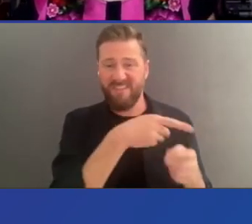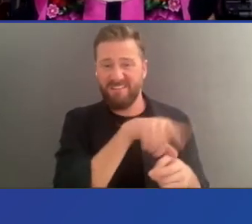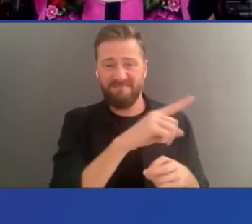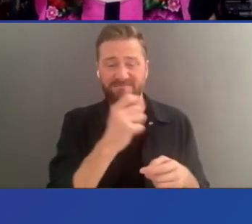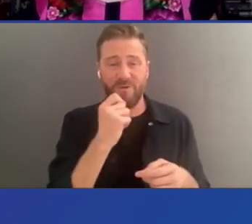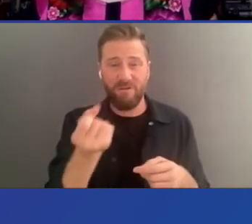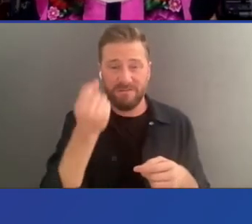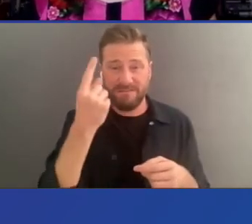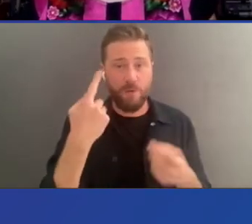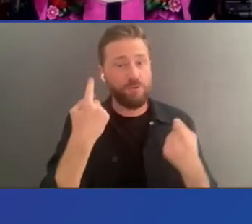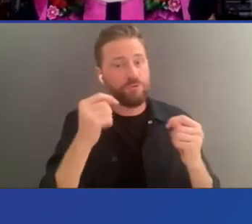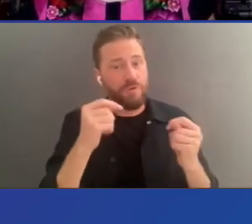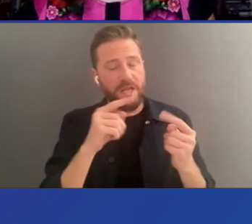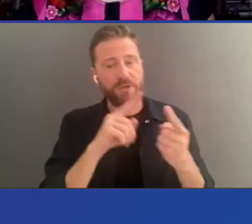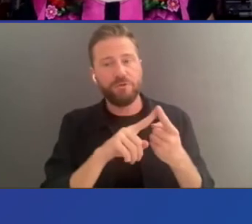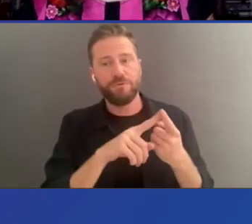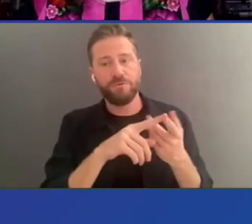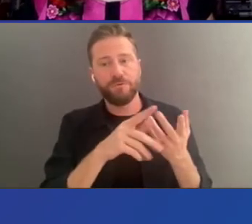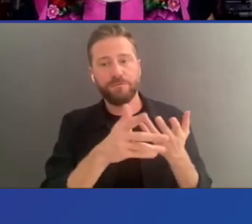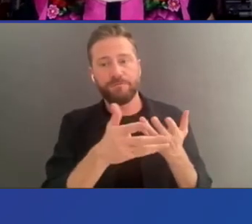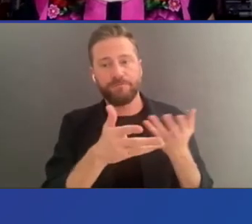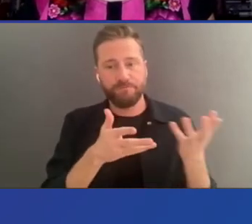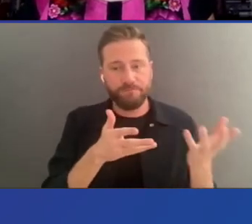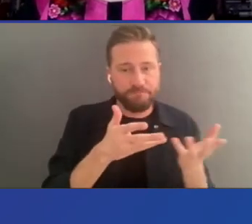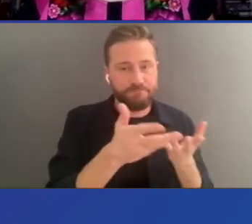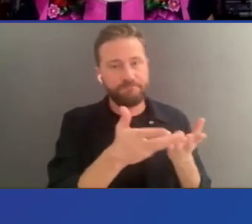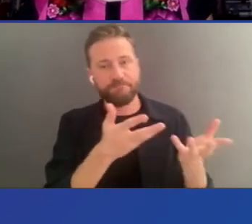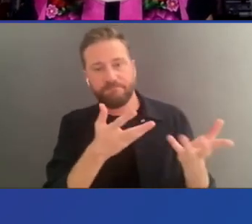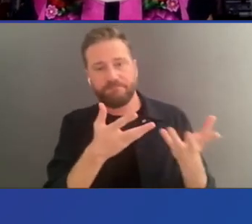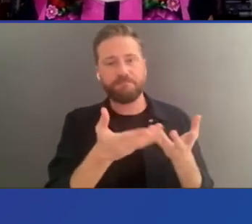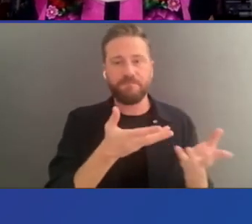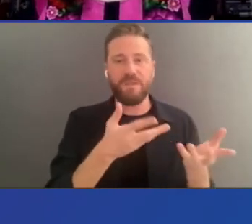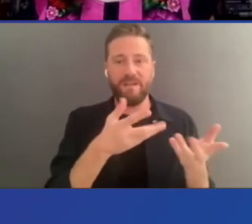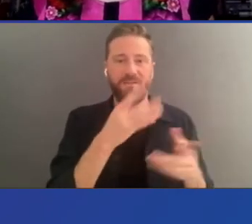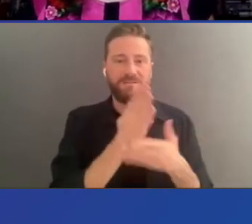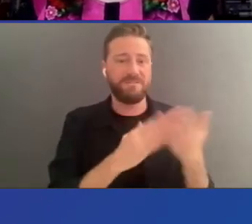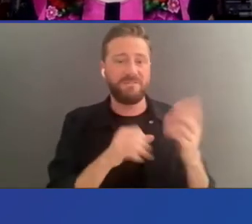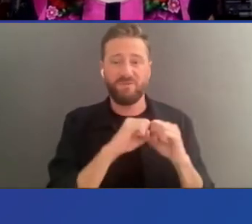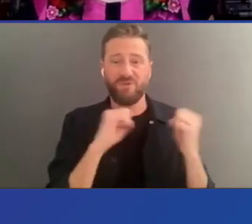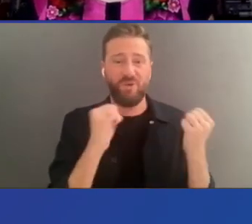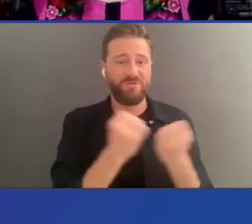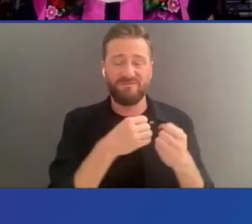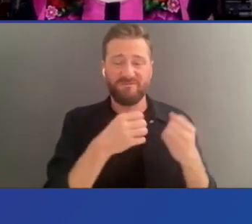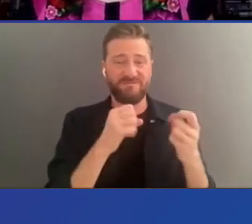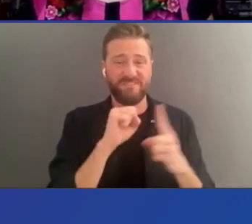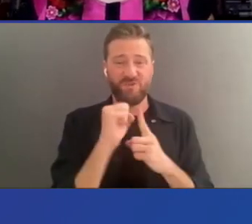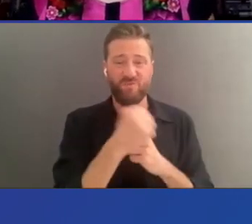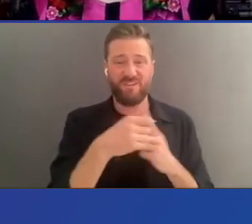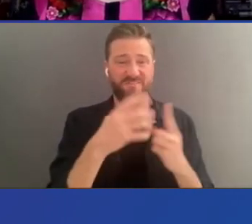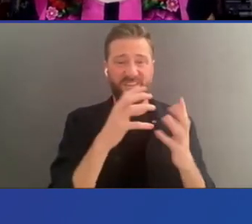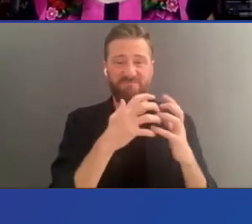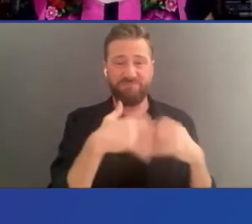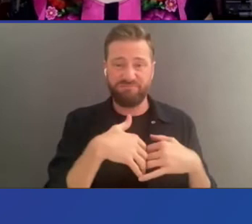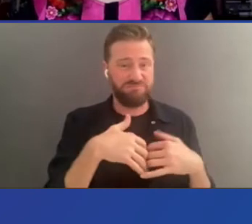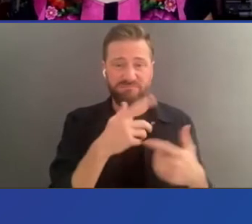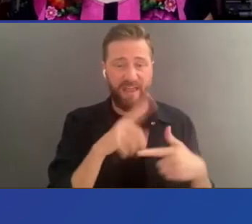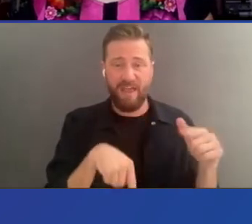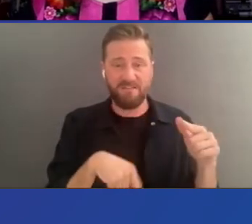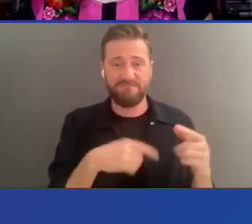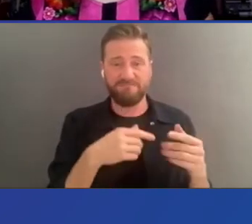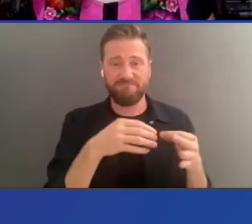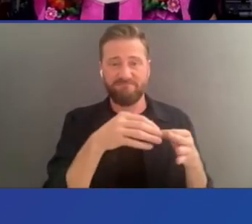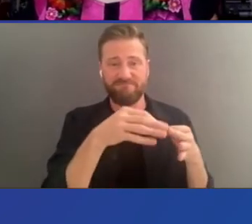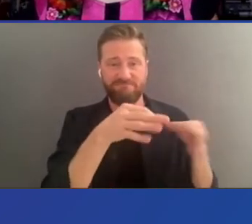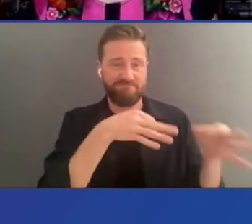we try. And of course, there are social situations they just complete it out. But we just have